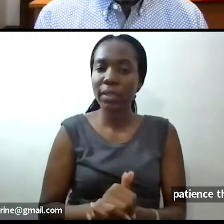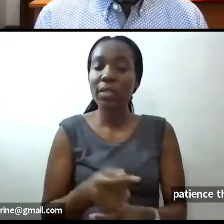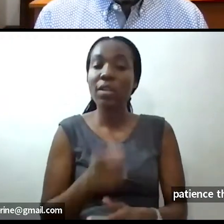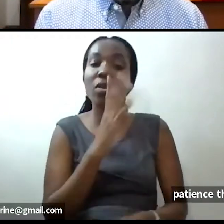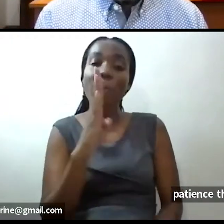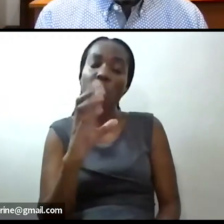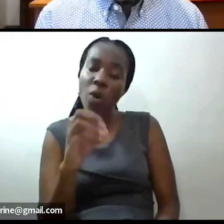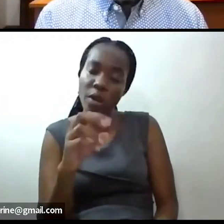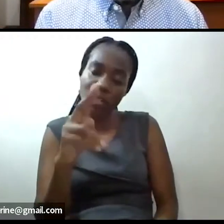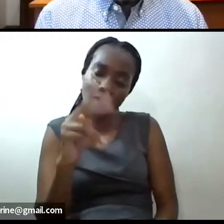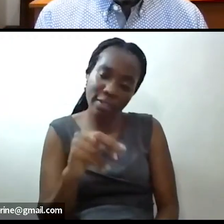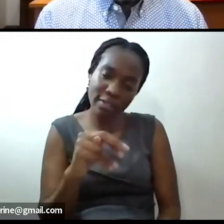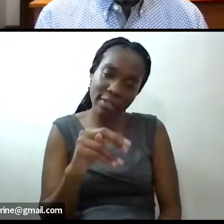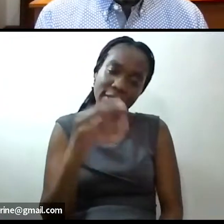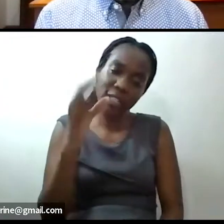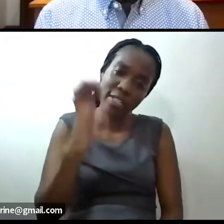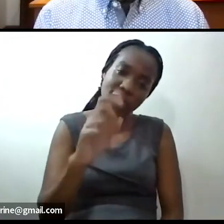good investments?